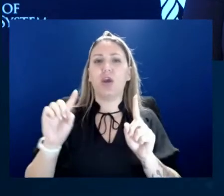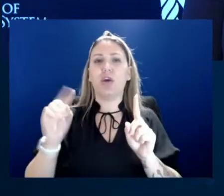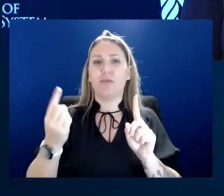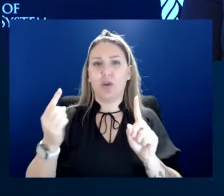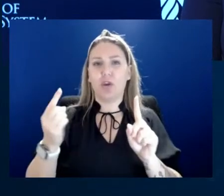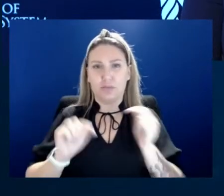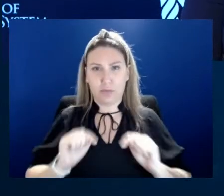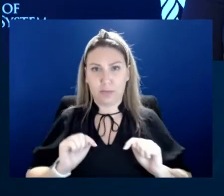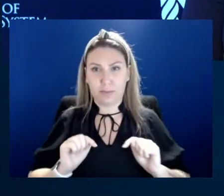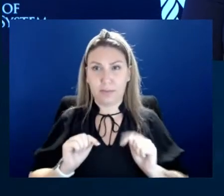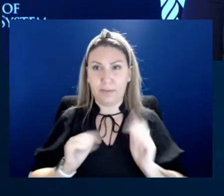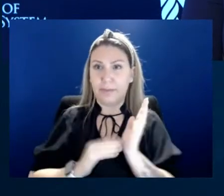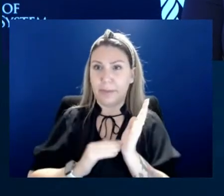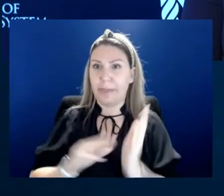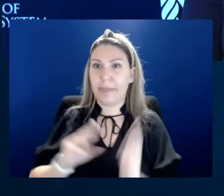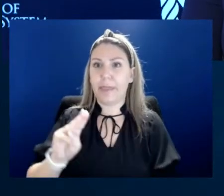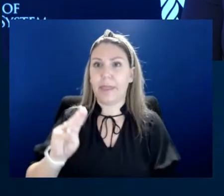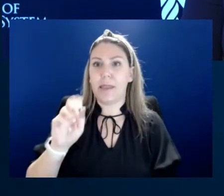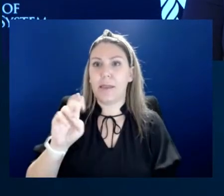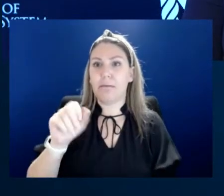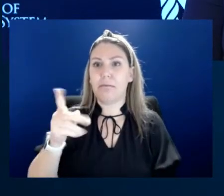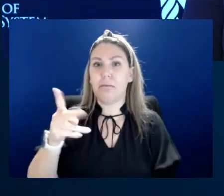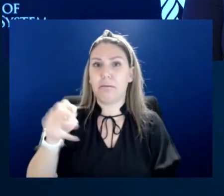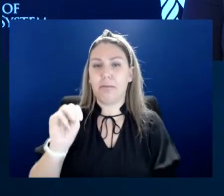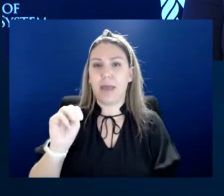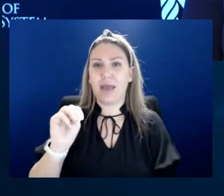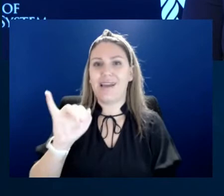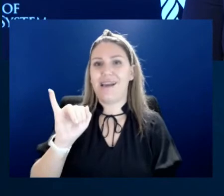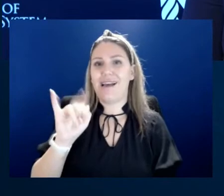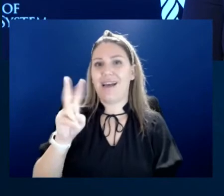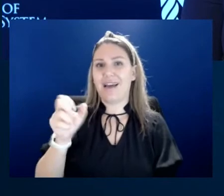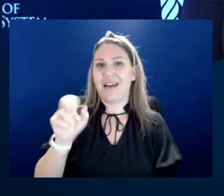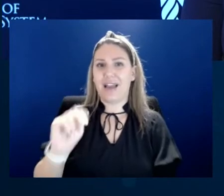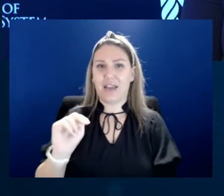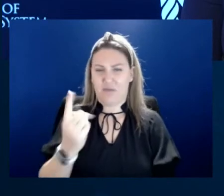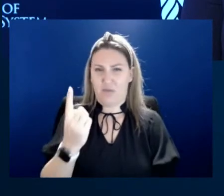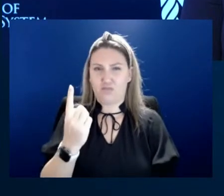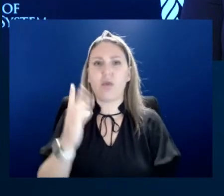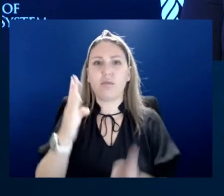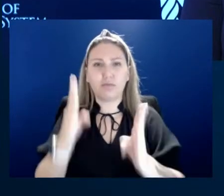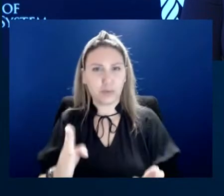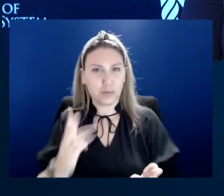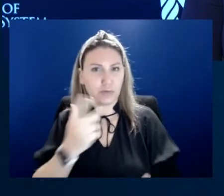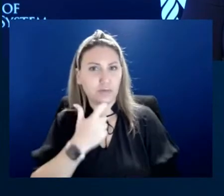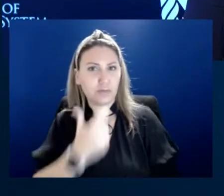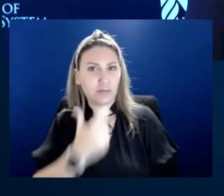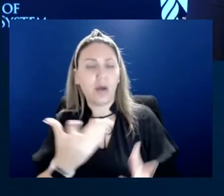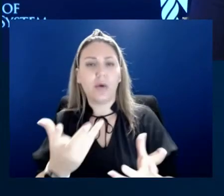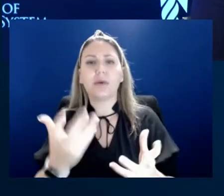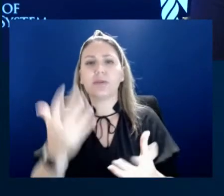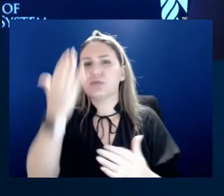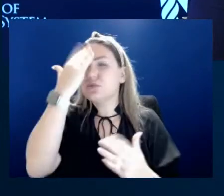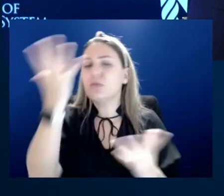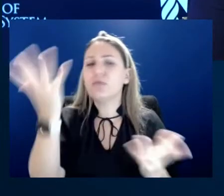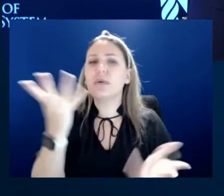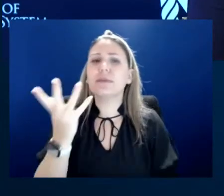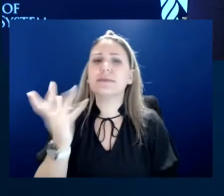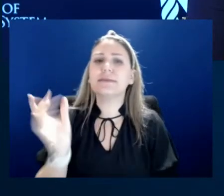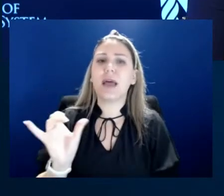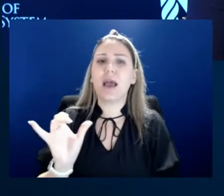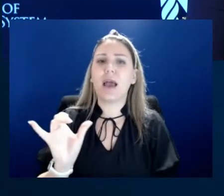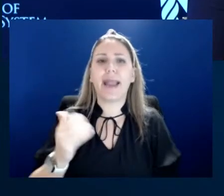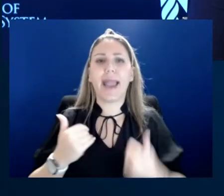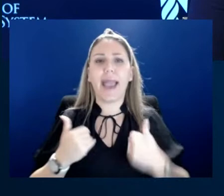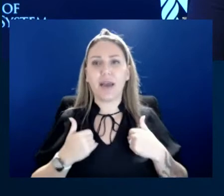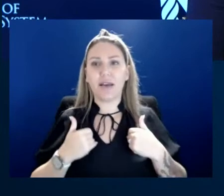Dr. Maxim, because Ivan has a question, one of our viewers. He wants to know, what is it like having surgeons and